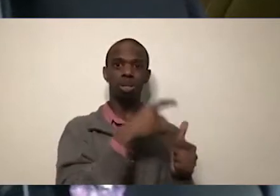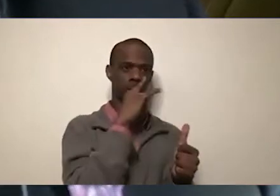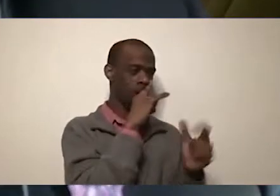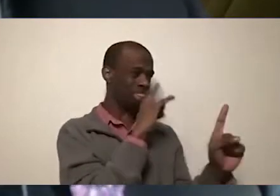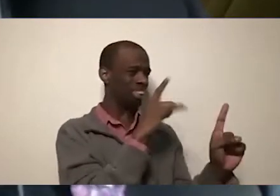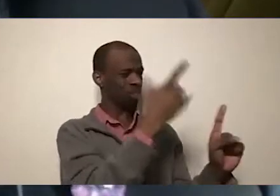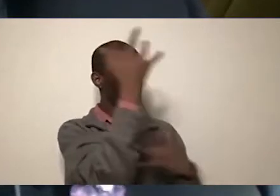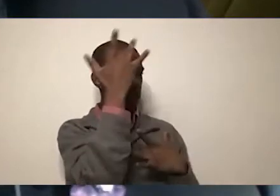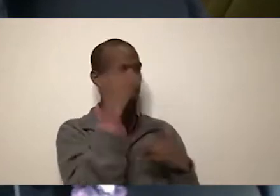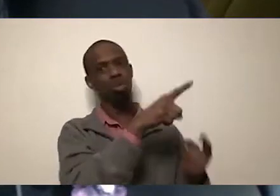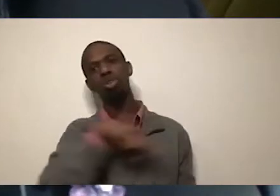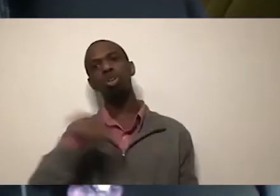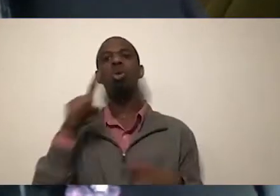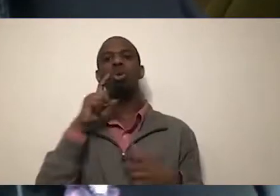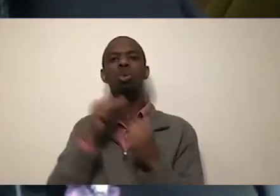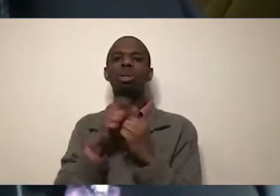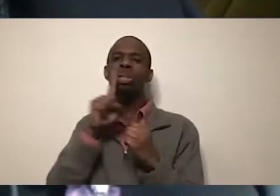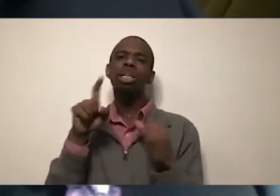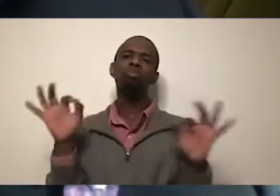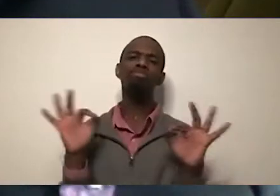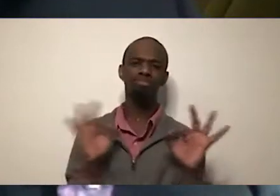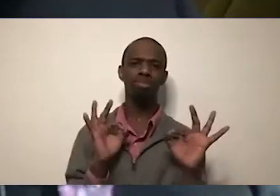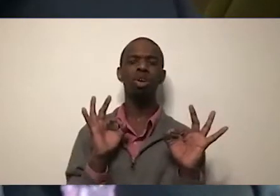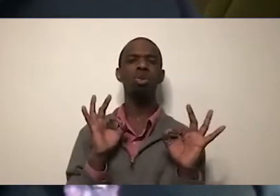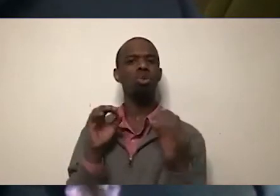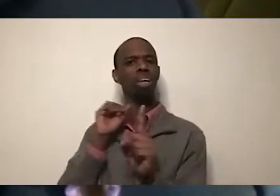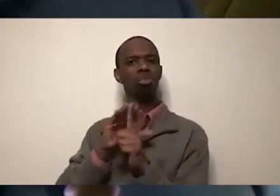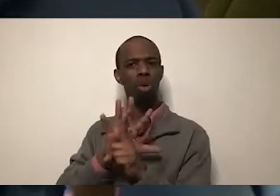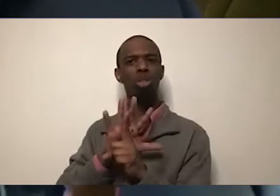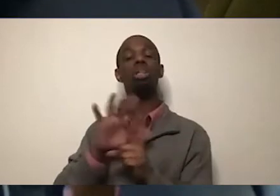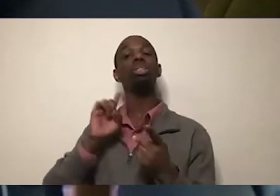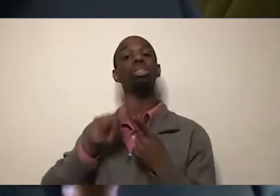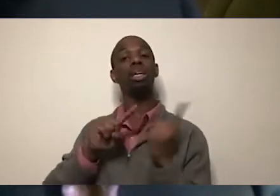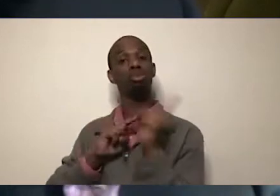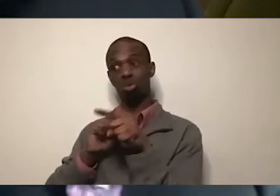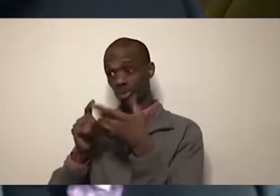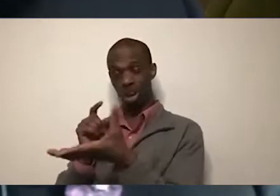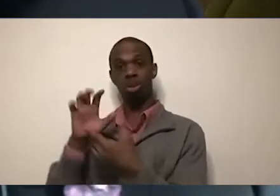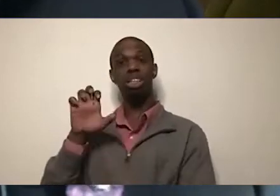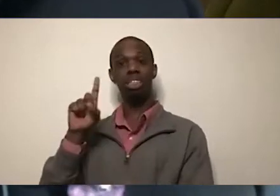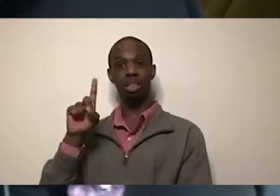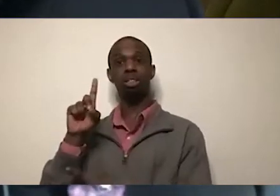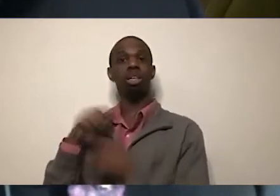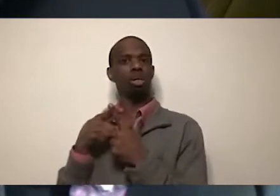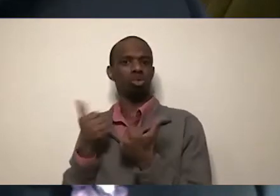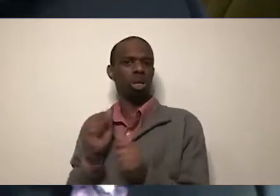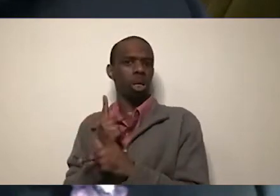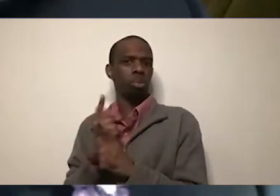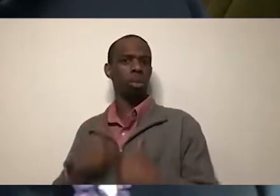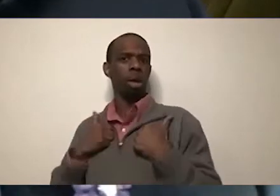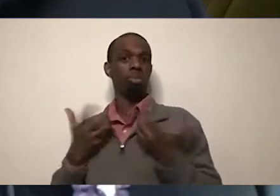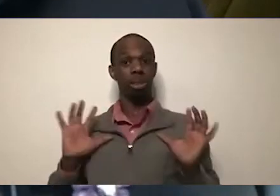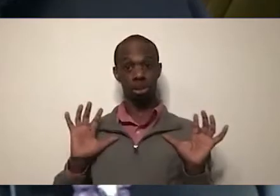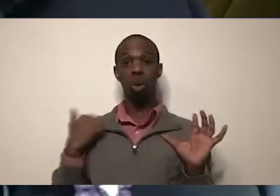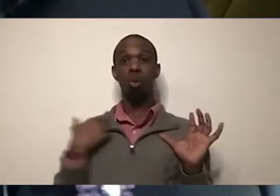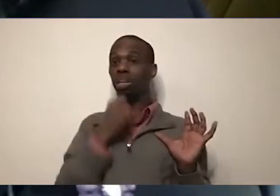simply did not have the sophistication nor the resources to usually intently worry